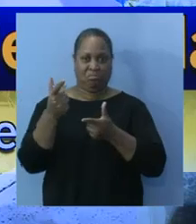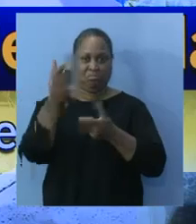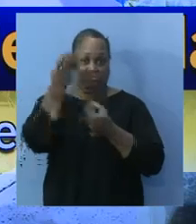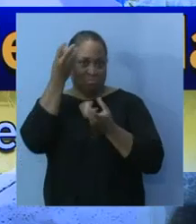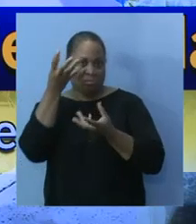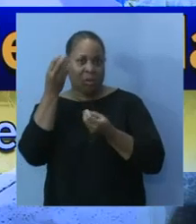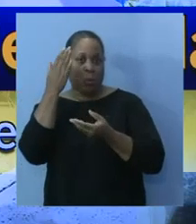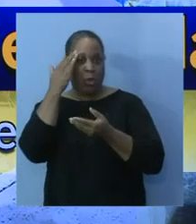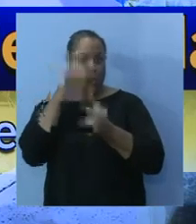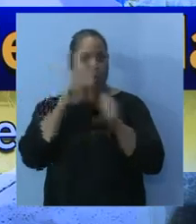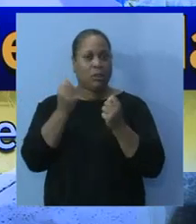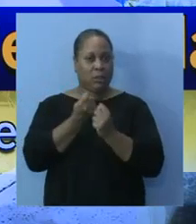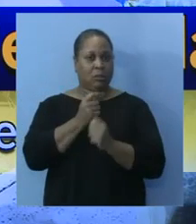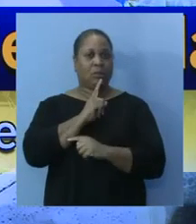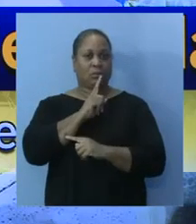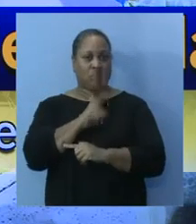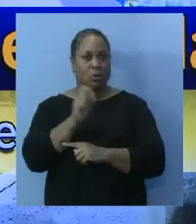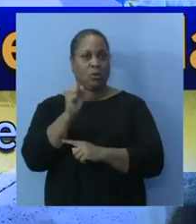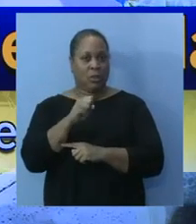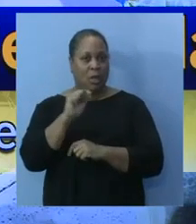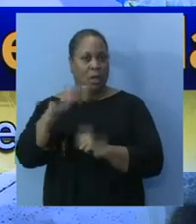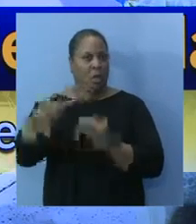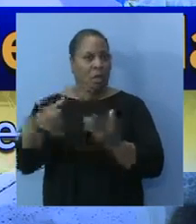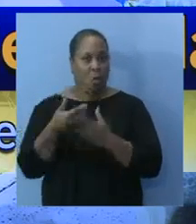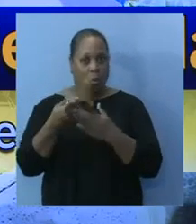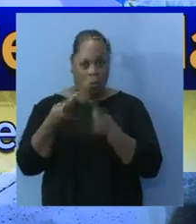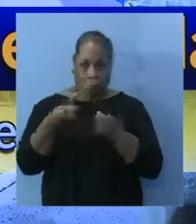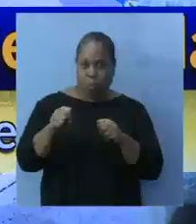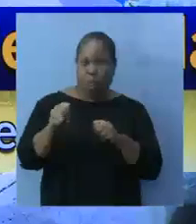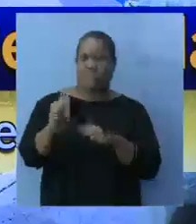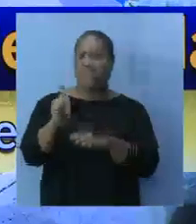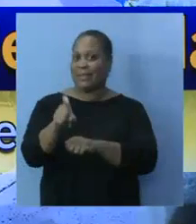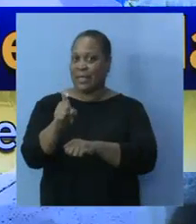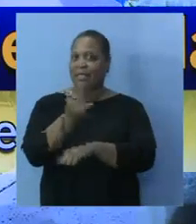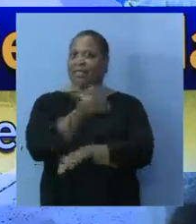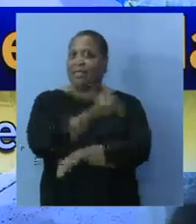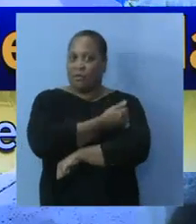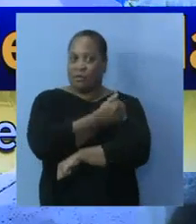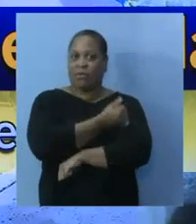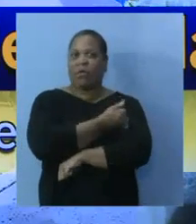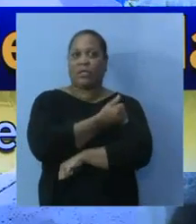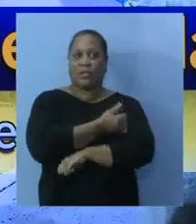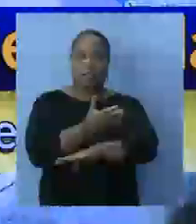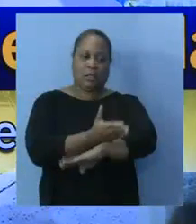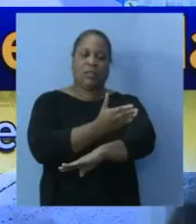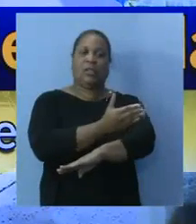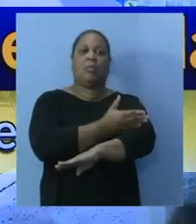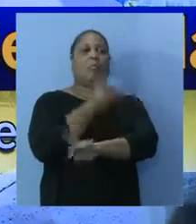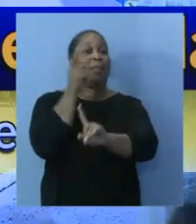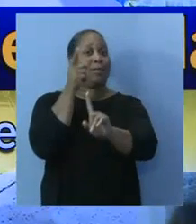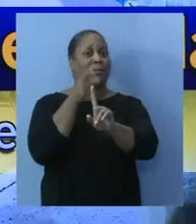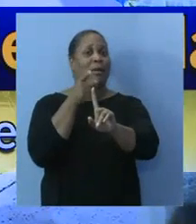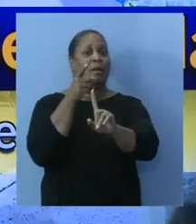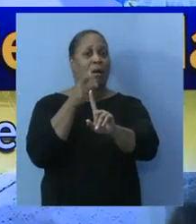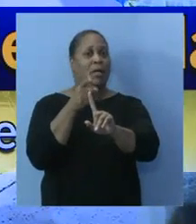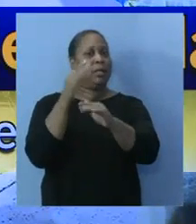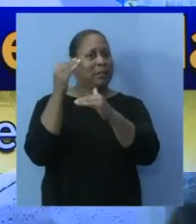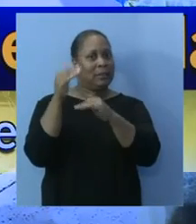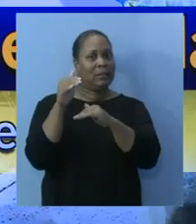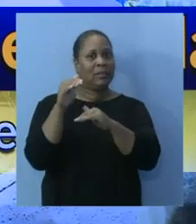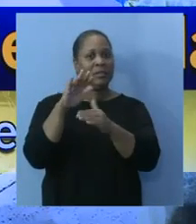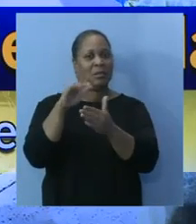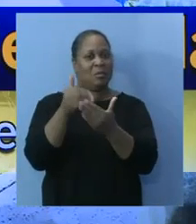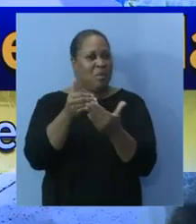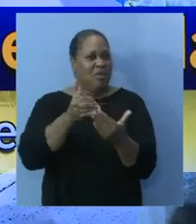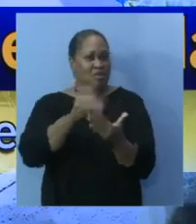are making sure they're putting any and all efforts into the necessary vaccine ramp-up. But the target time for that will be before the middle